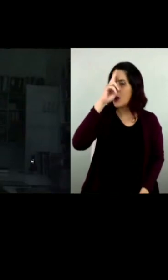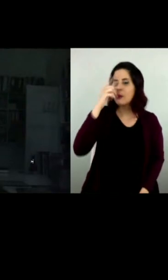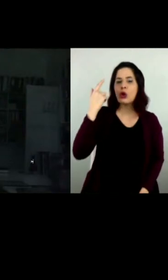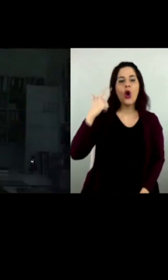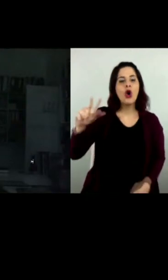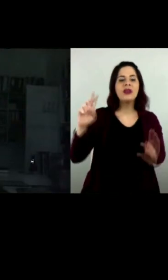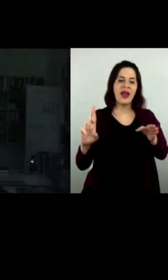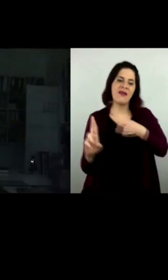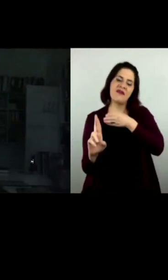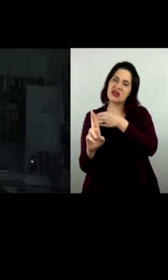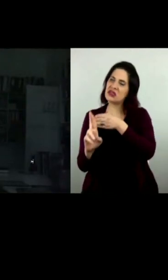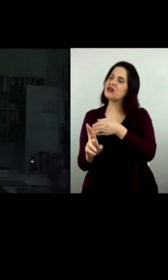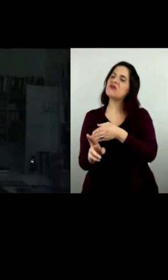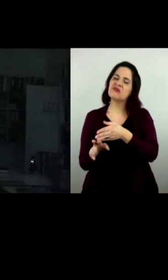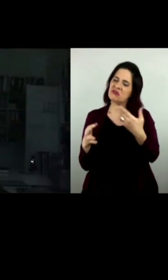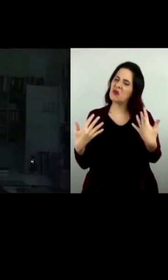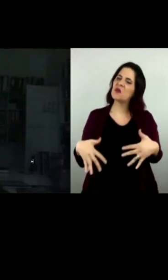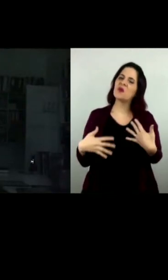it's